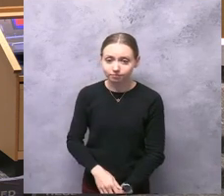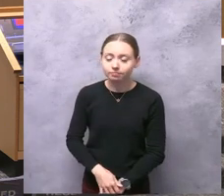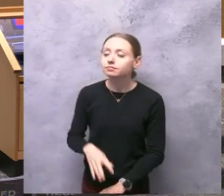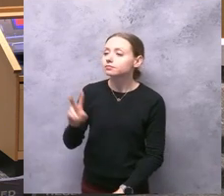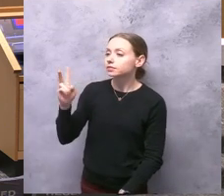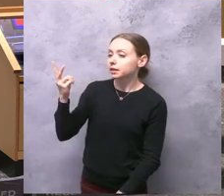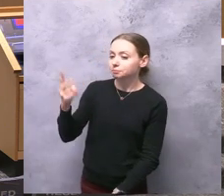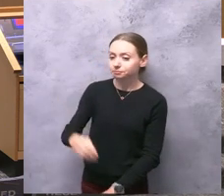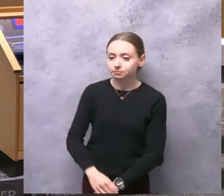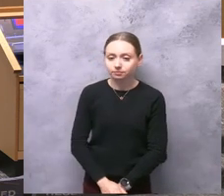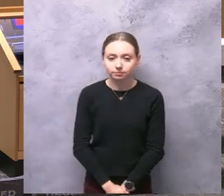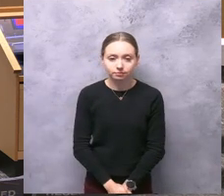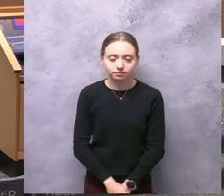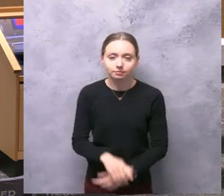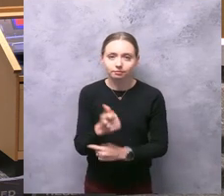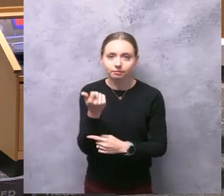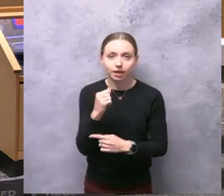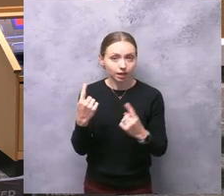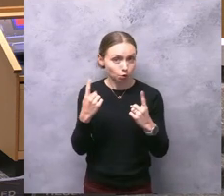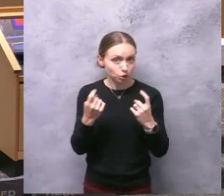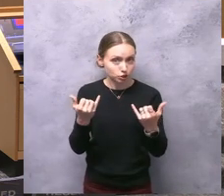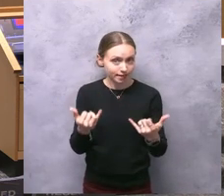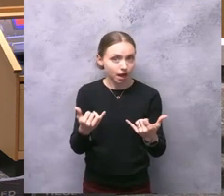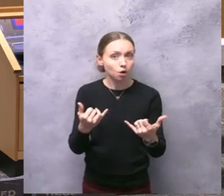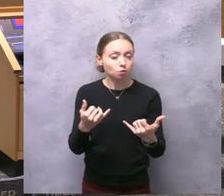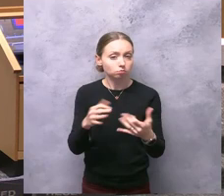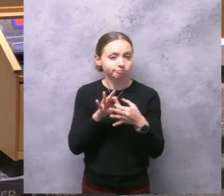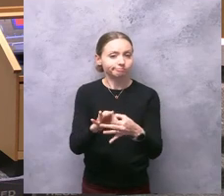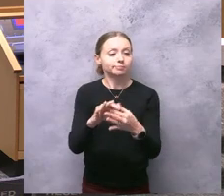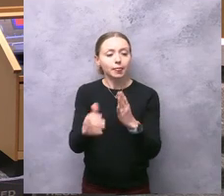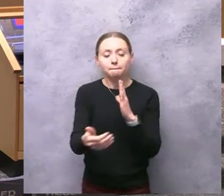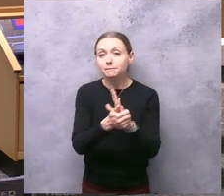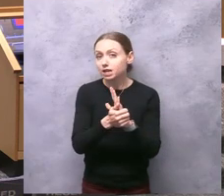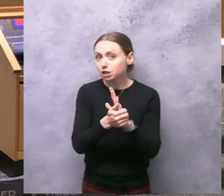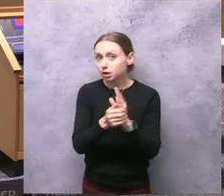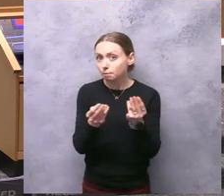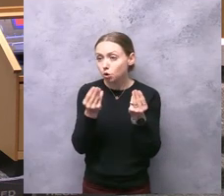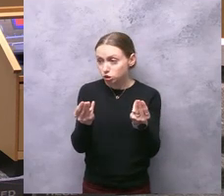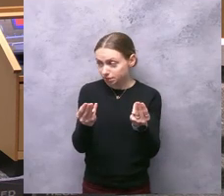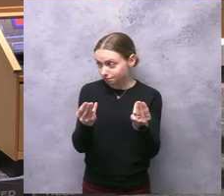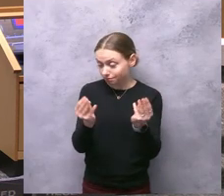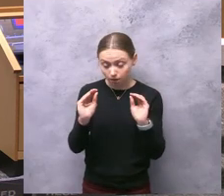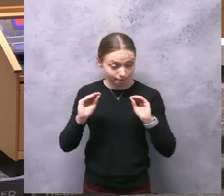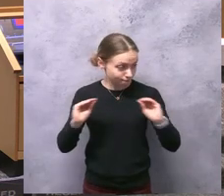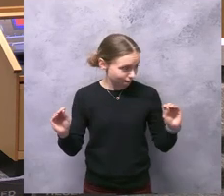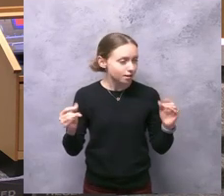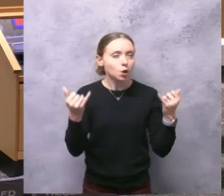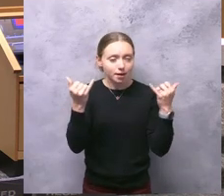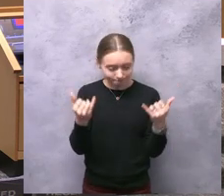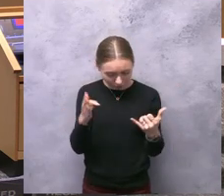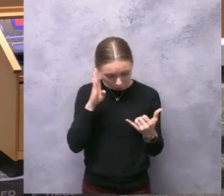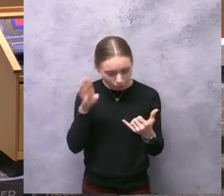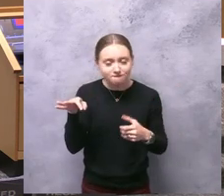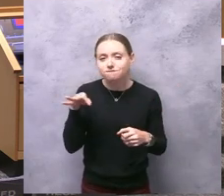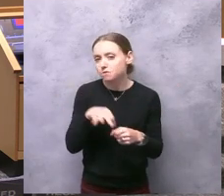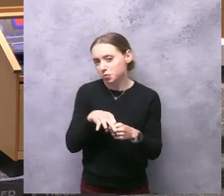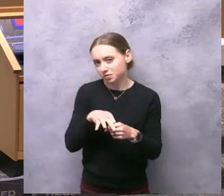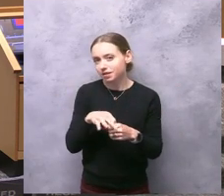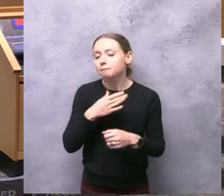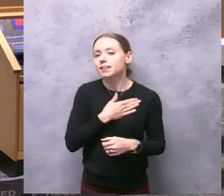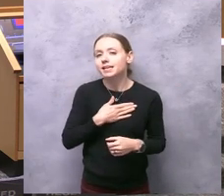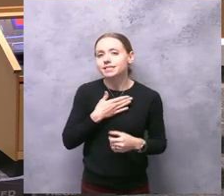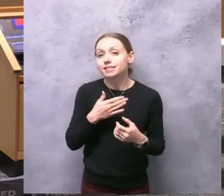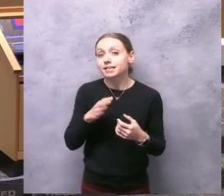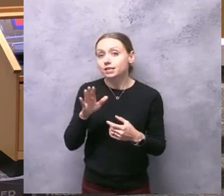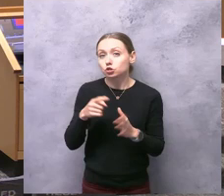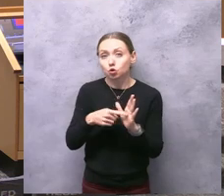Second. Any questions at this point on the amended motion? Seeing none, we'll now take a vote on that amended motion. Please signify by